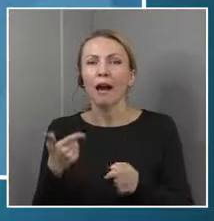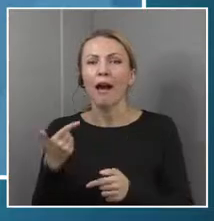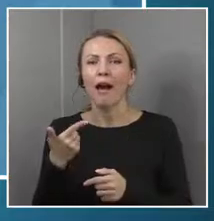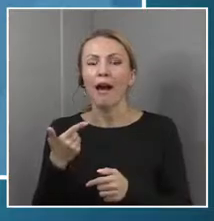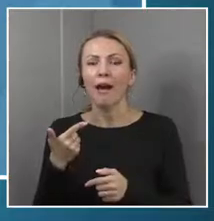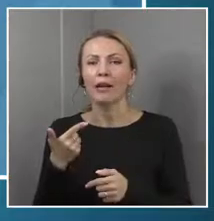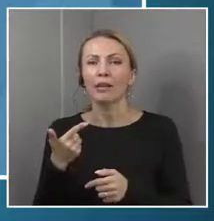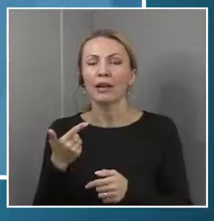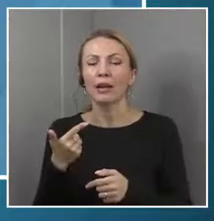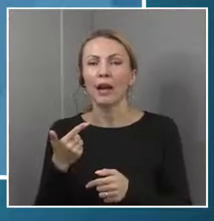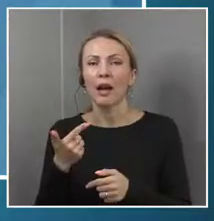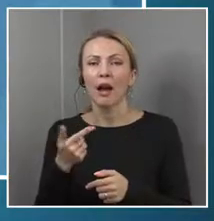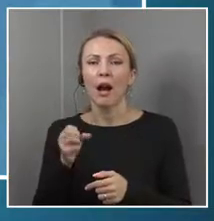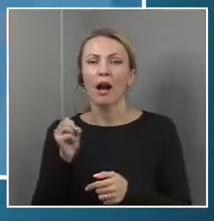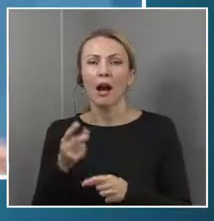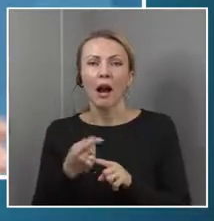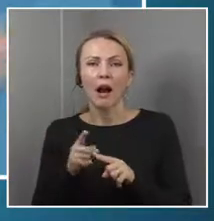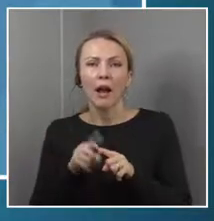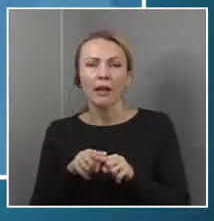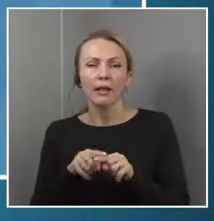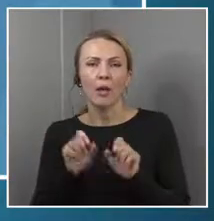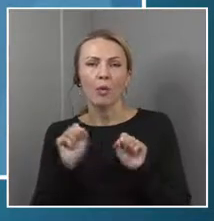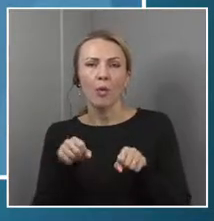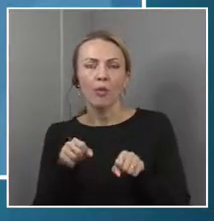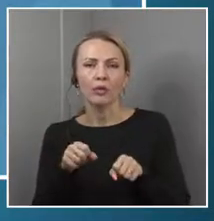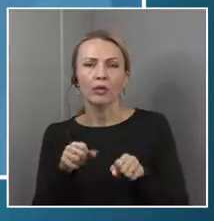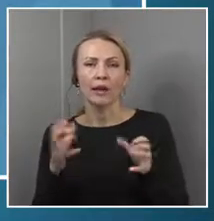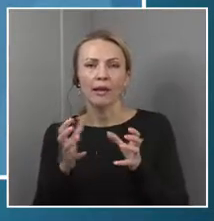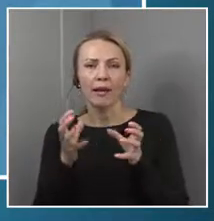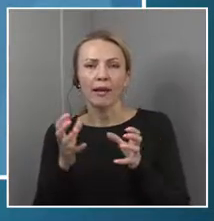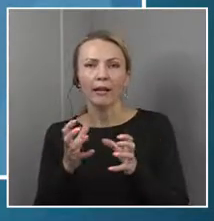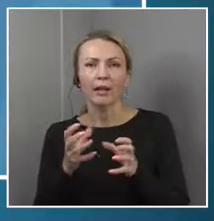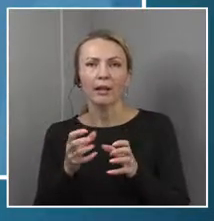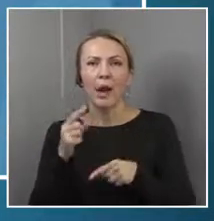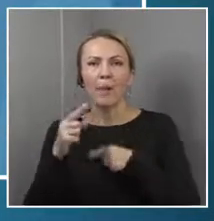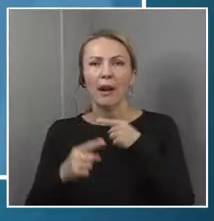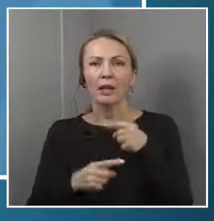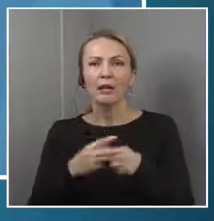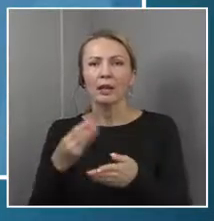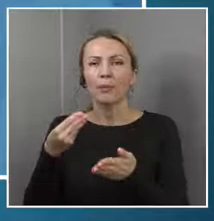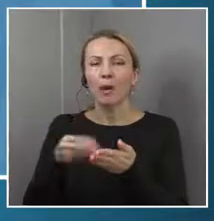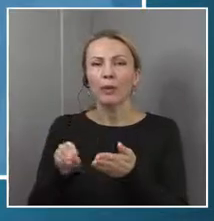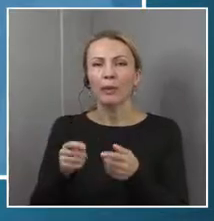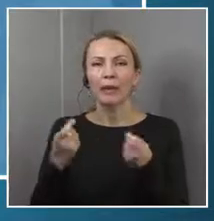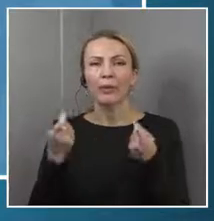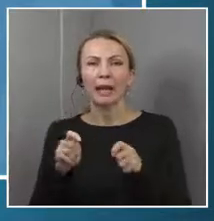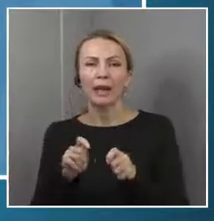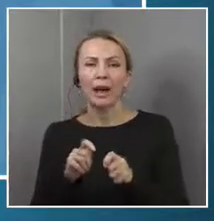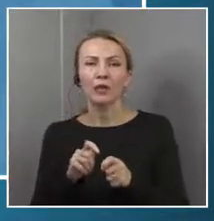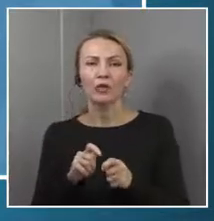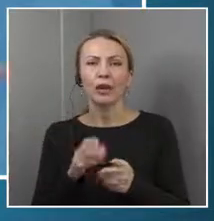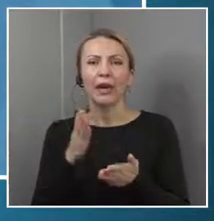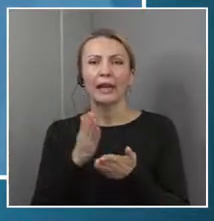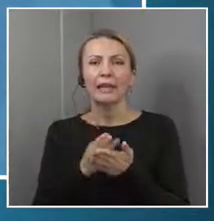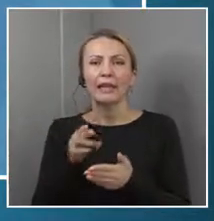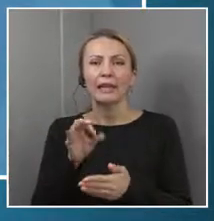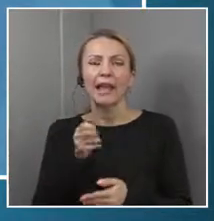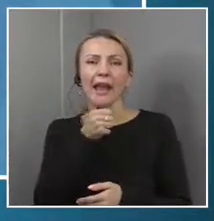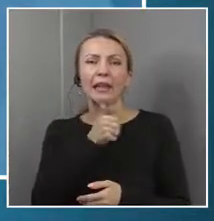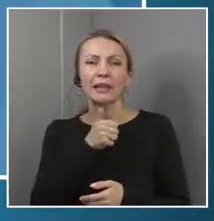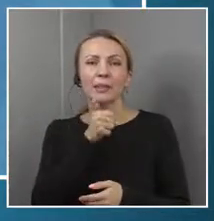any guarantees? And how does the state regulate the selling and buying of paintings? Are